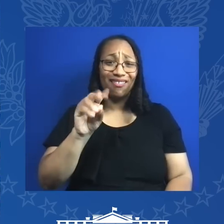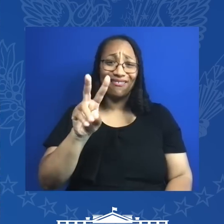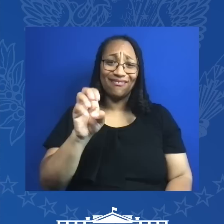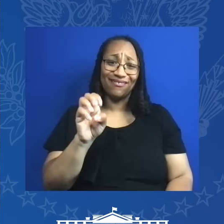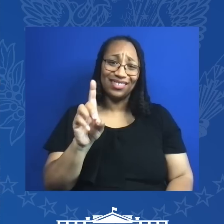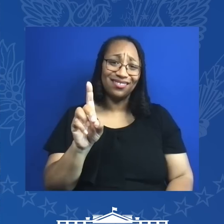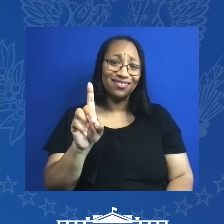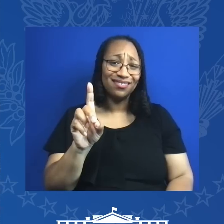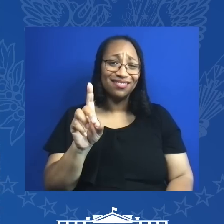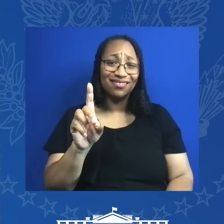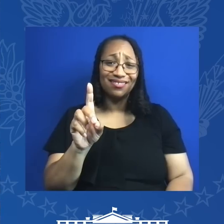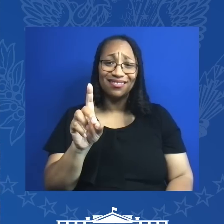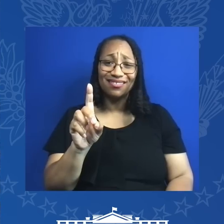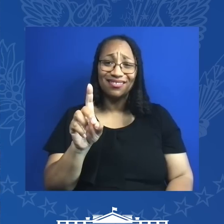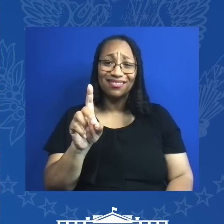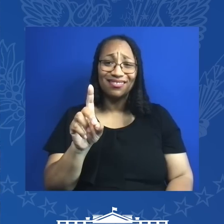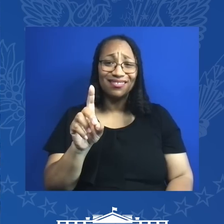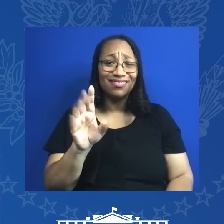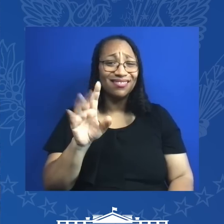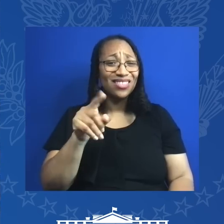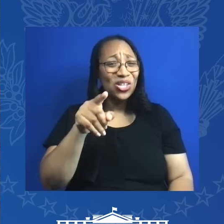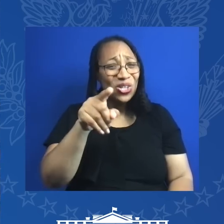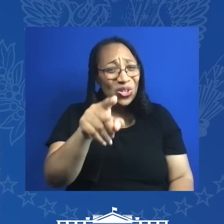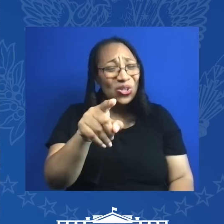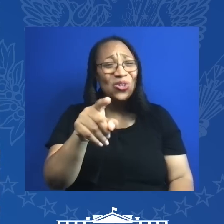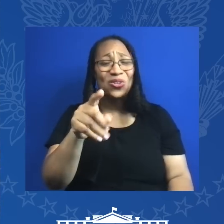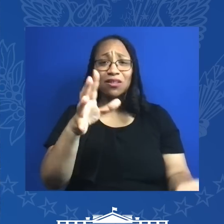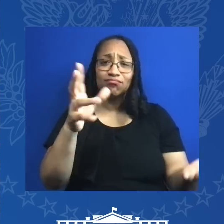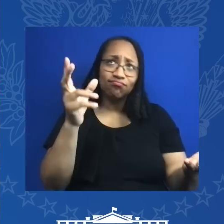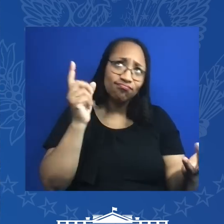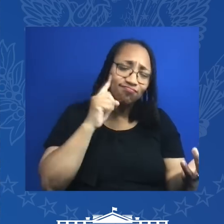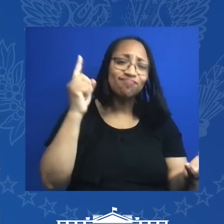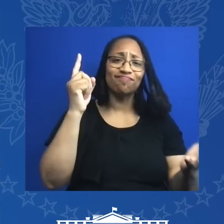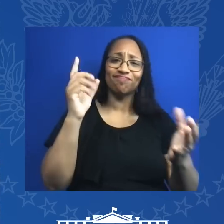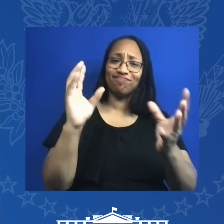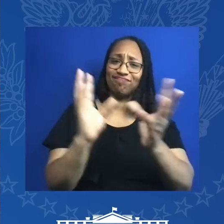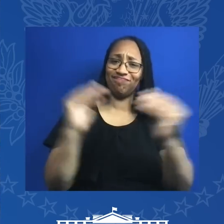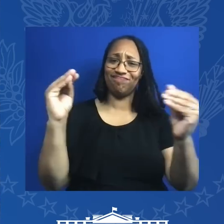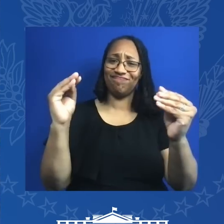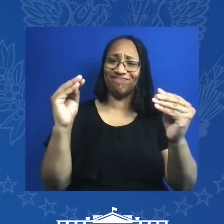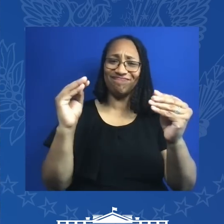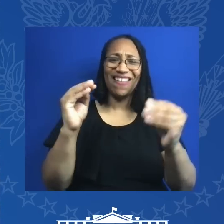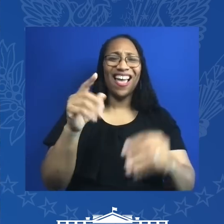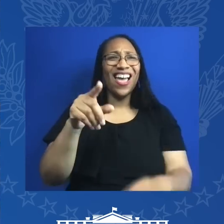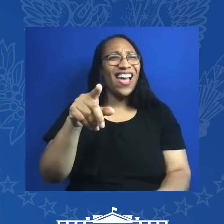You are understood. And you belong.